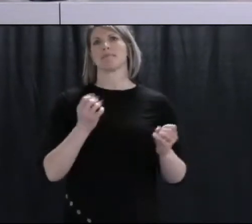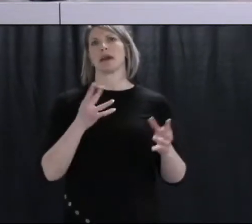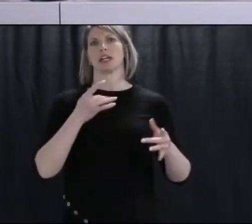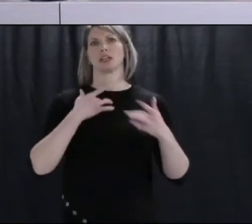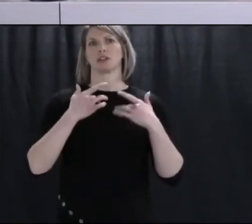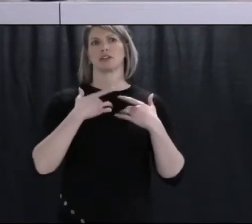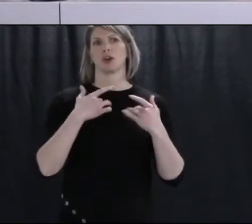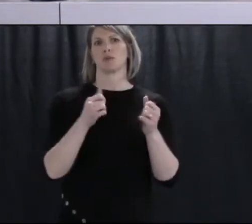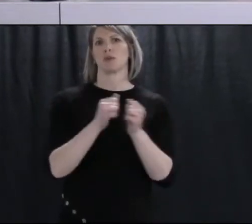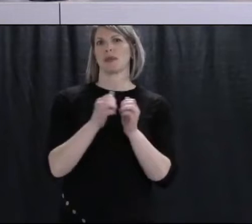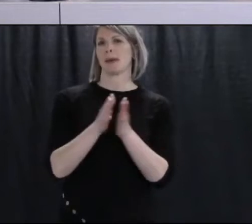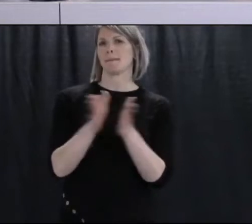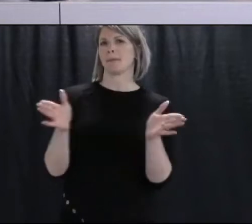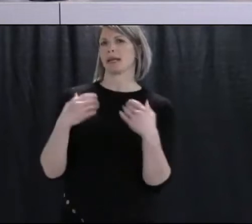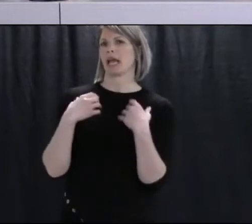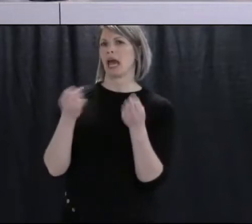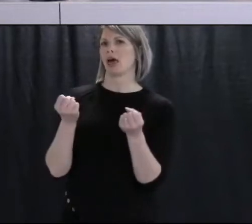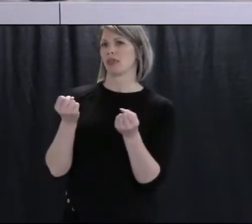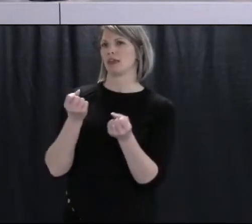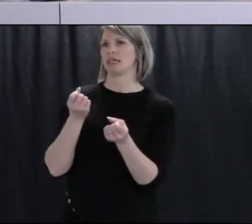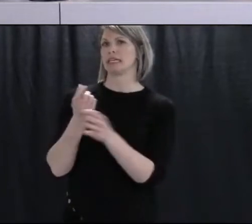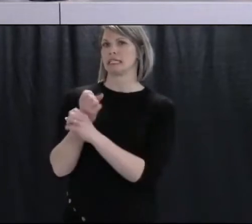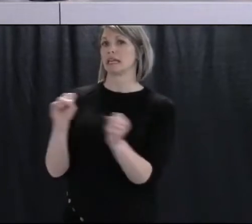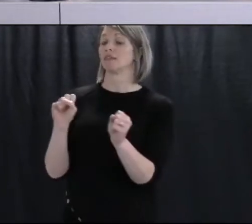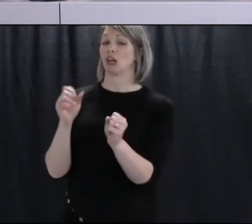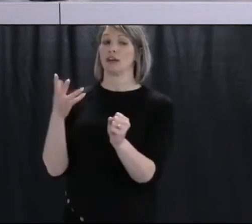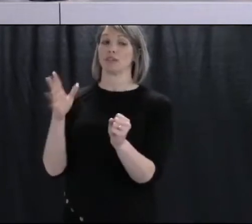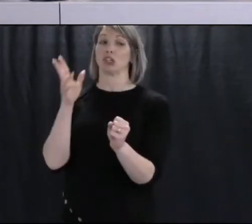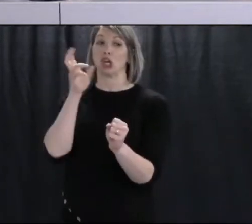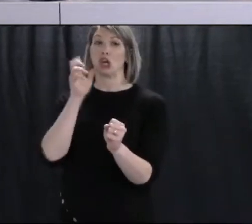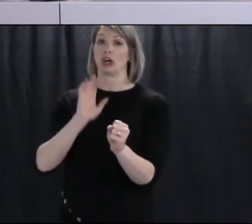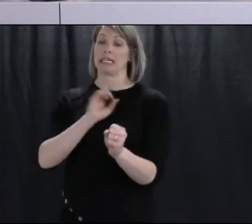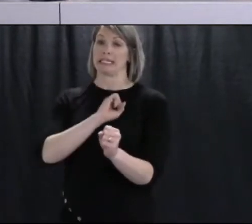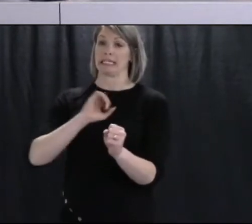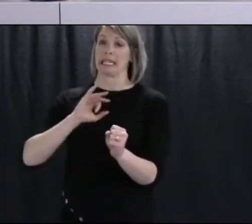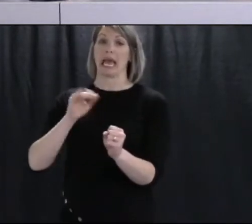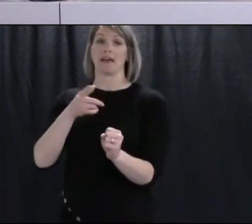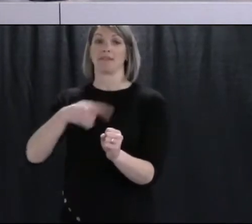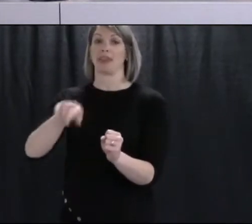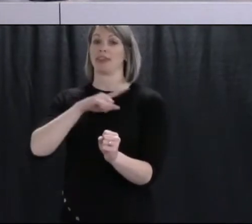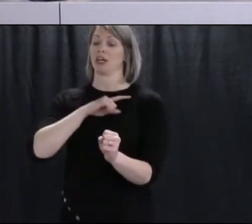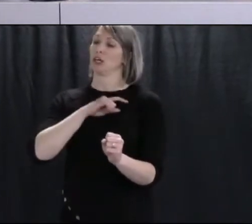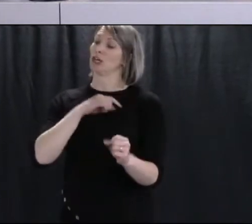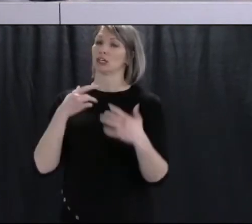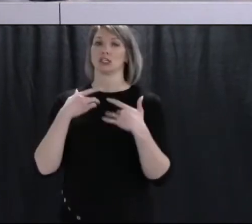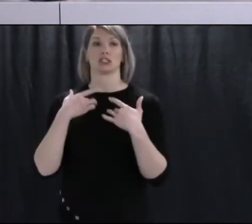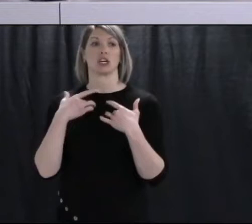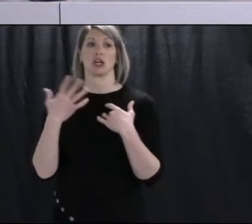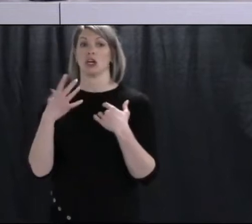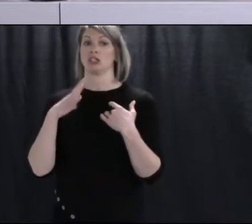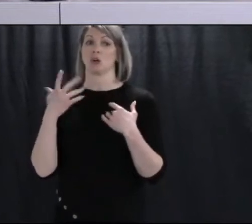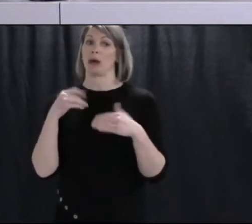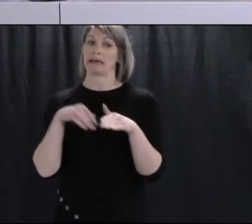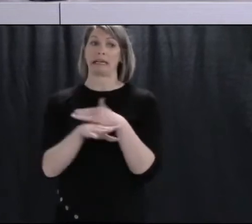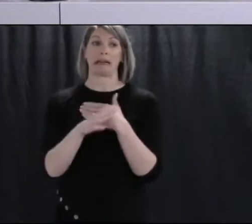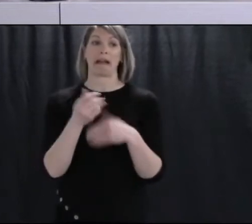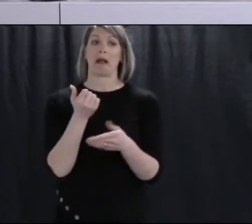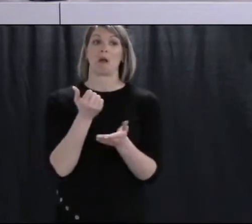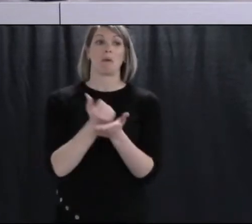health. Again, we're hearing these frontline workers, they're very stressed and starting to refuse to go into homes. What do you say to that? Well, several